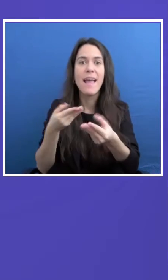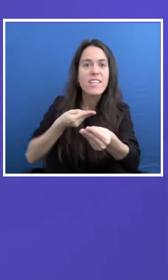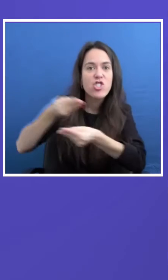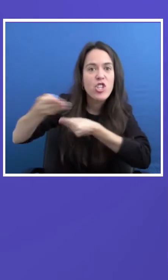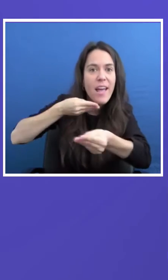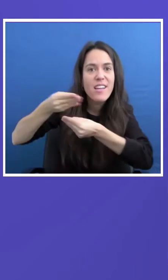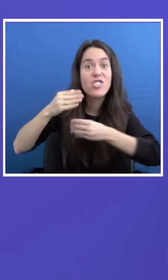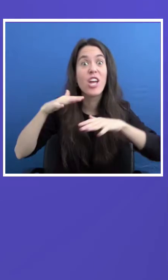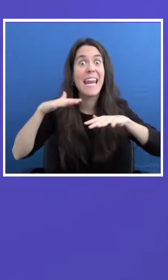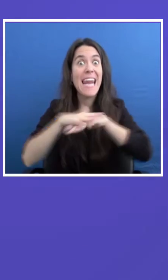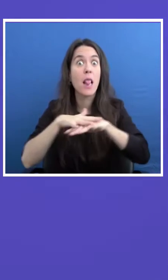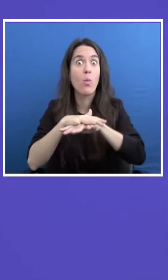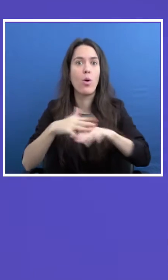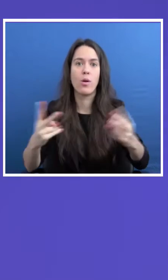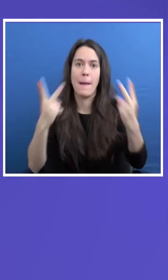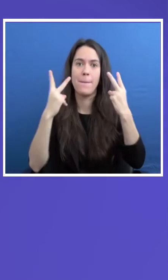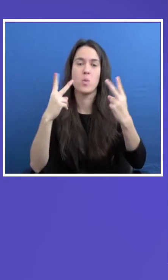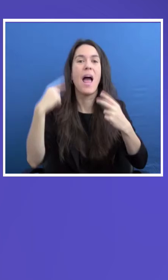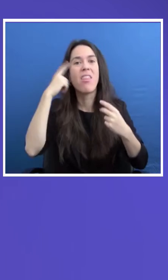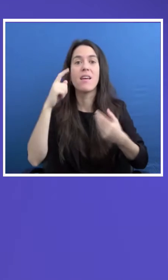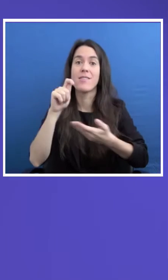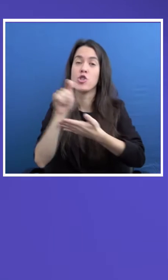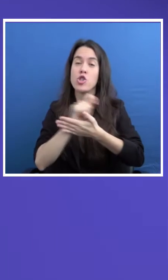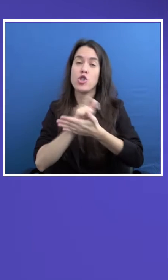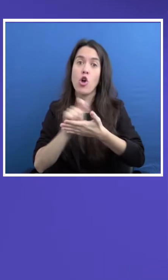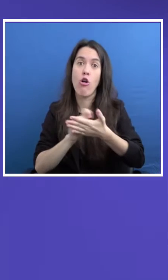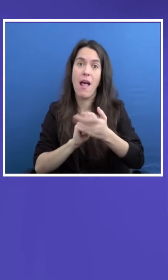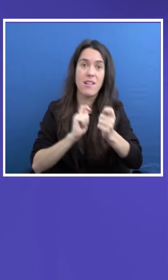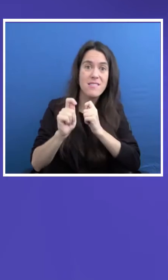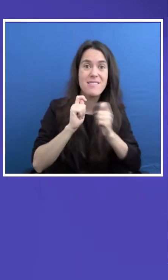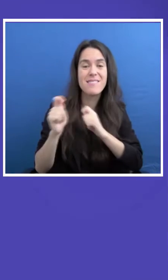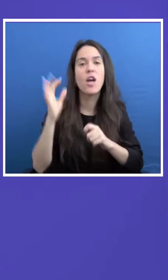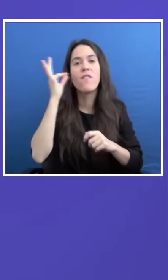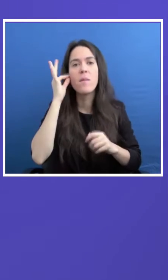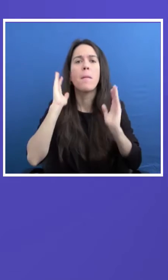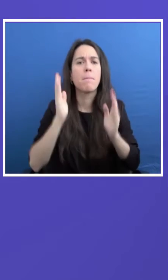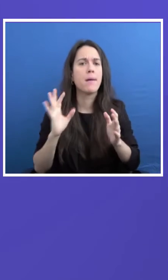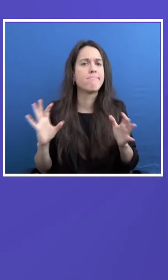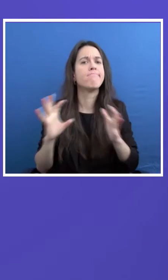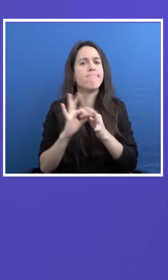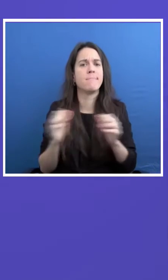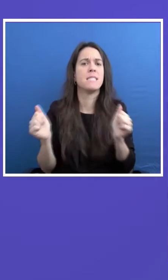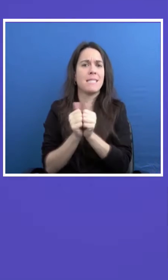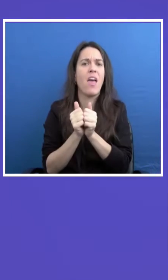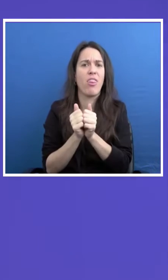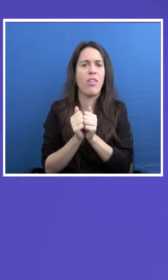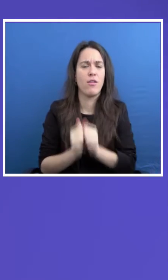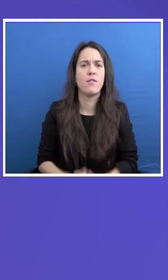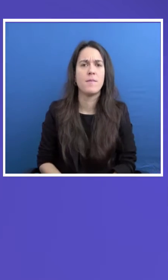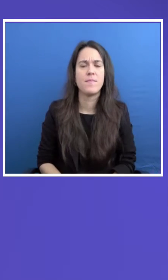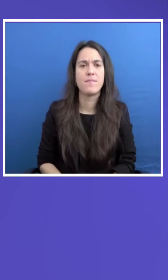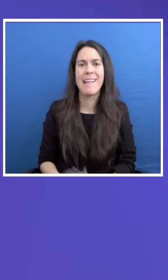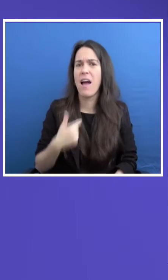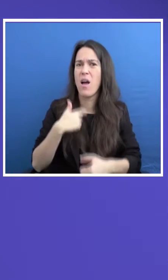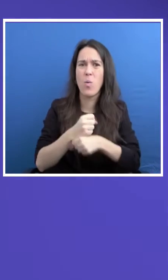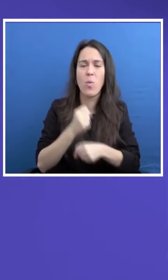think female journalists need to stand together. I see that I'm working with a lot of other colleagues here who are